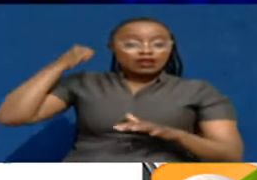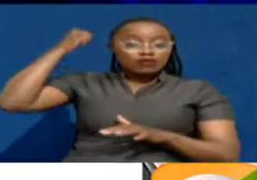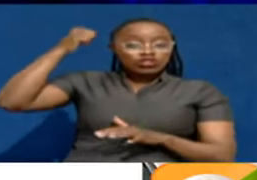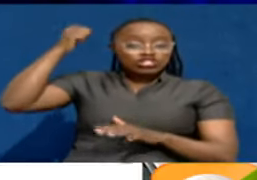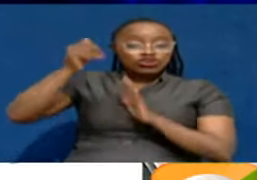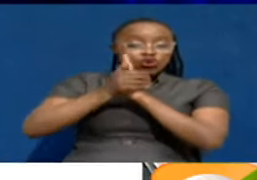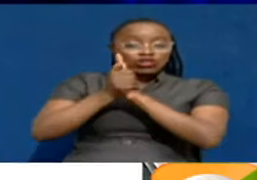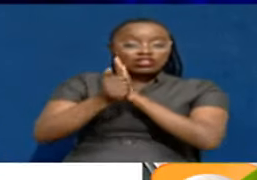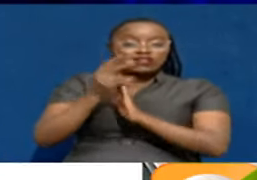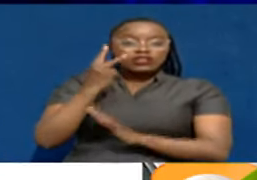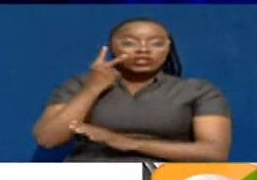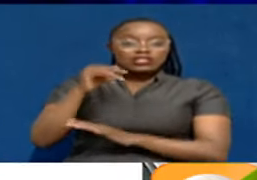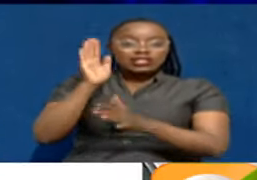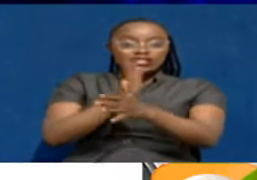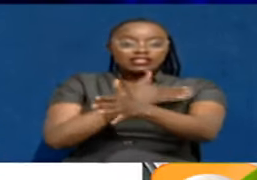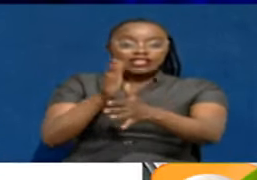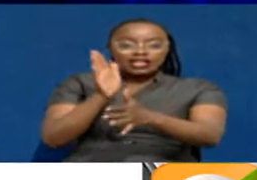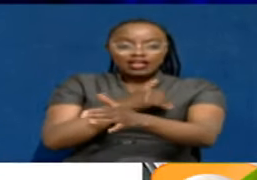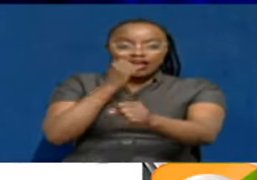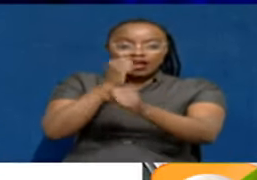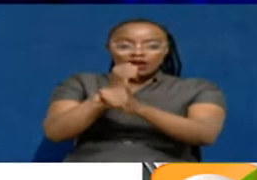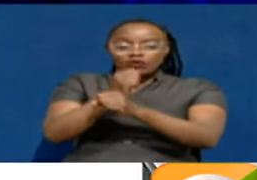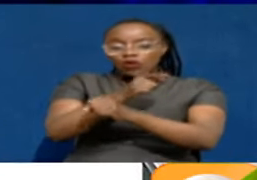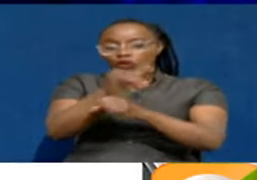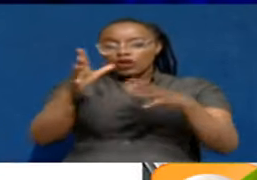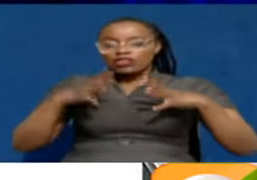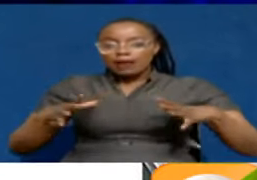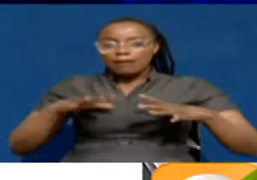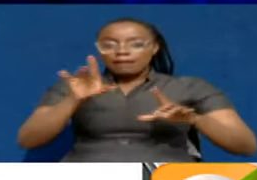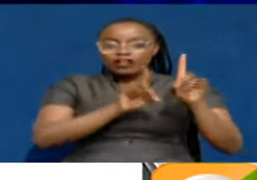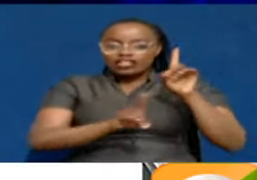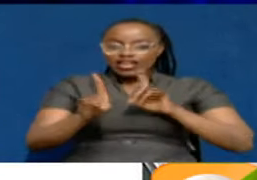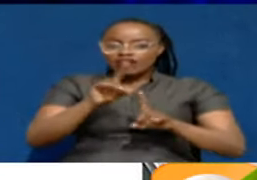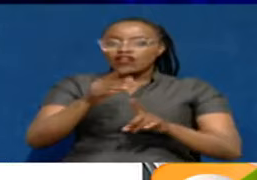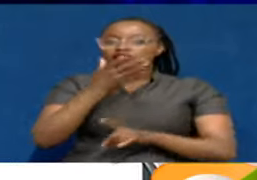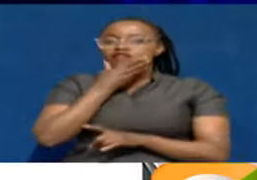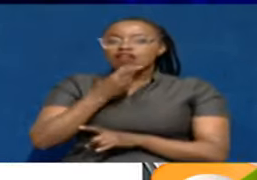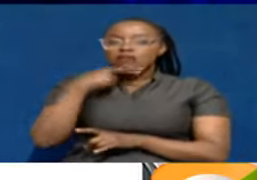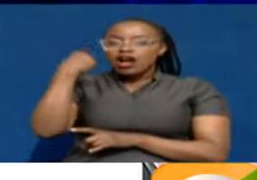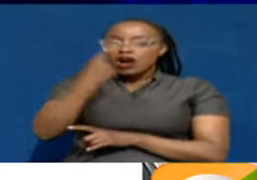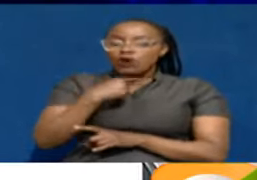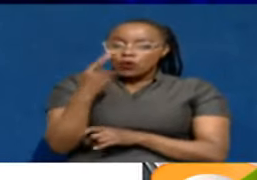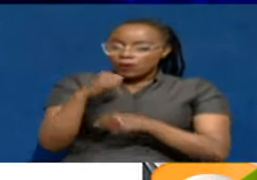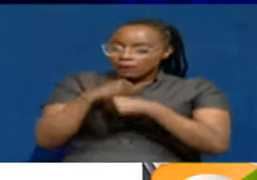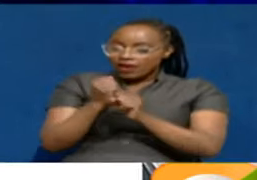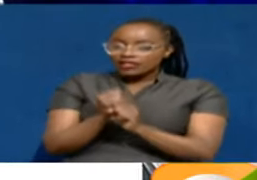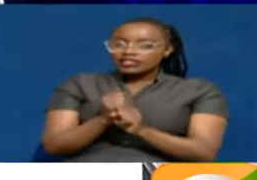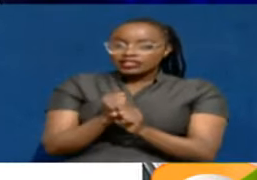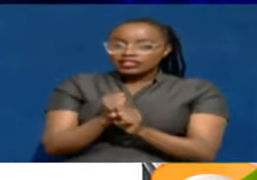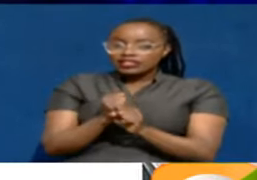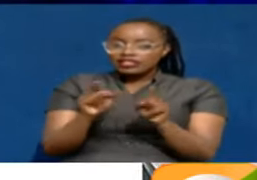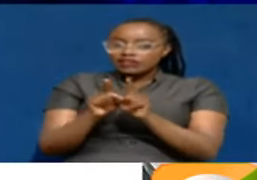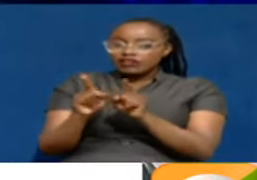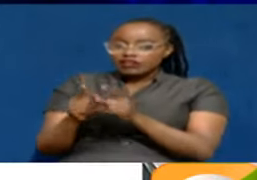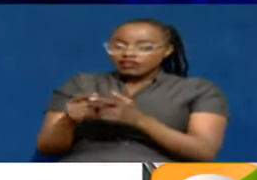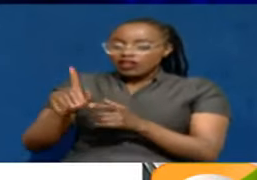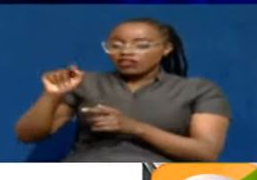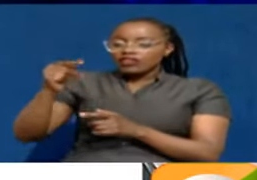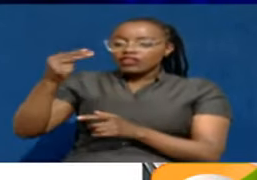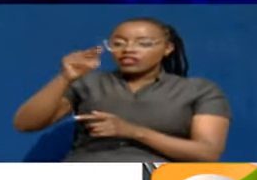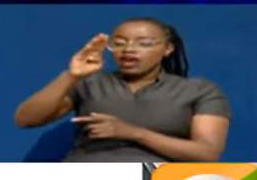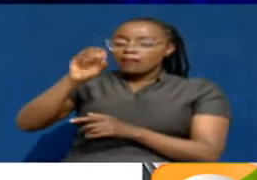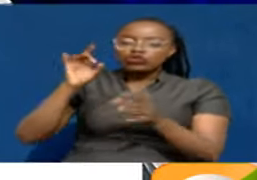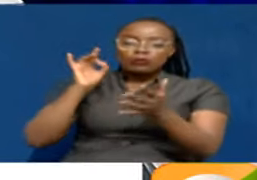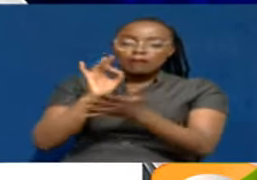skills. Mm. You see him singing, working the crowds. Yeah. I mean, he is the man who actually caused support, the recalling of Thabo